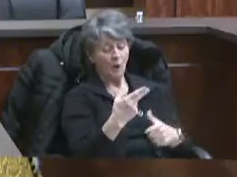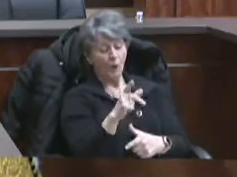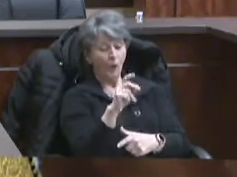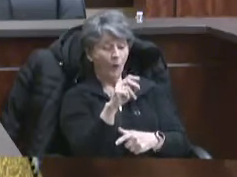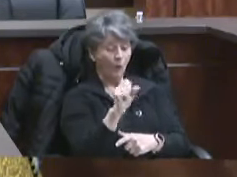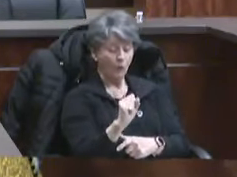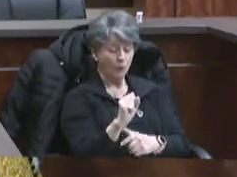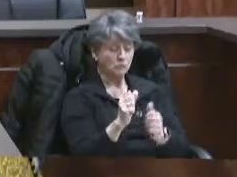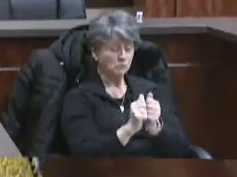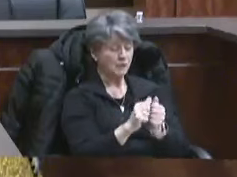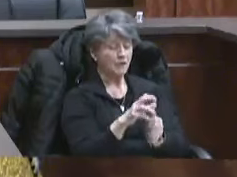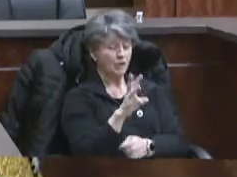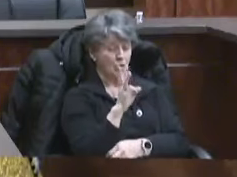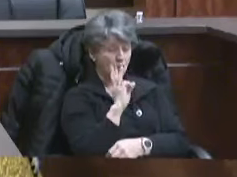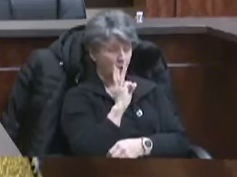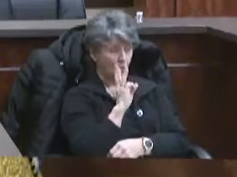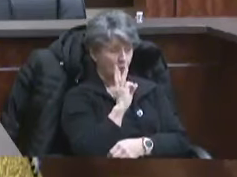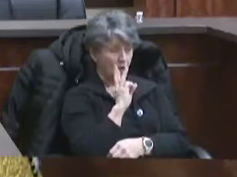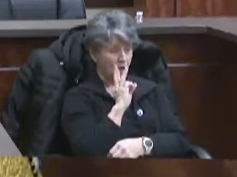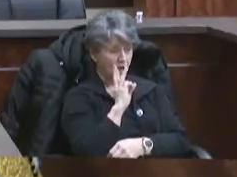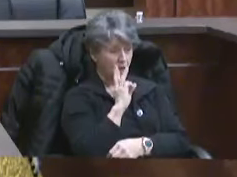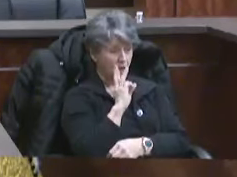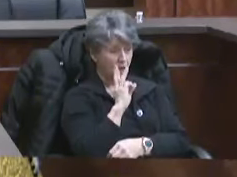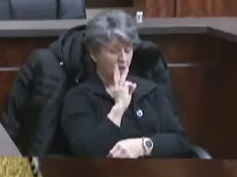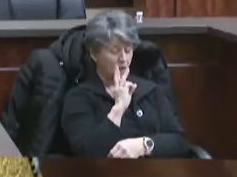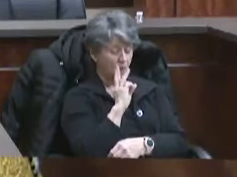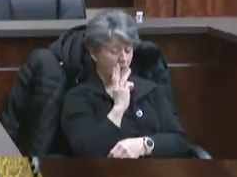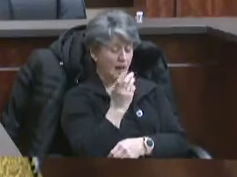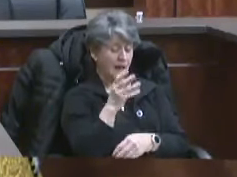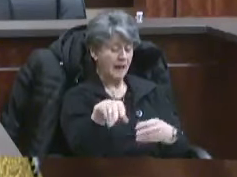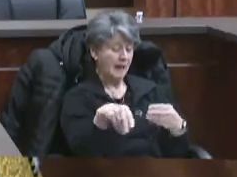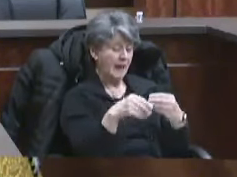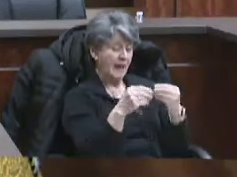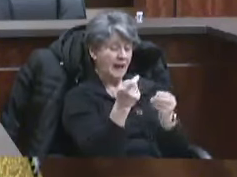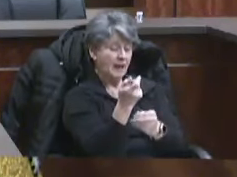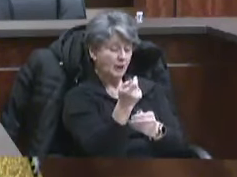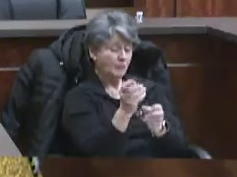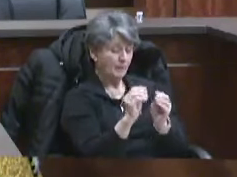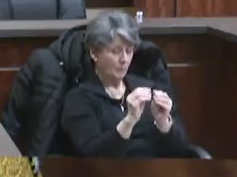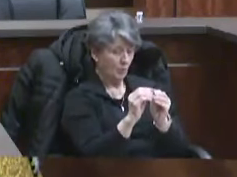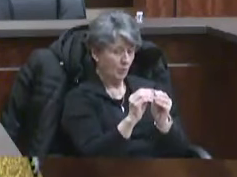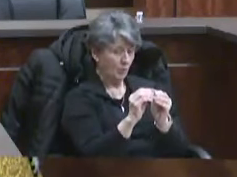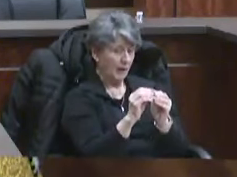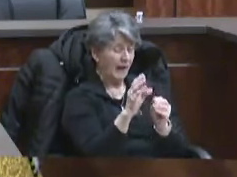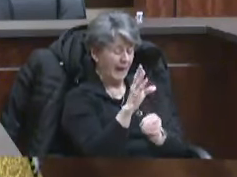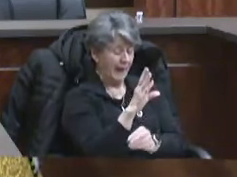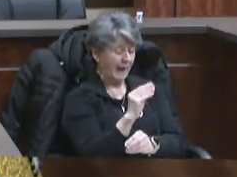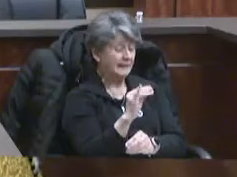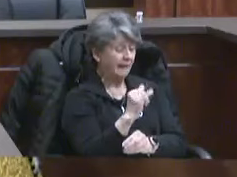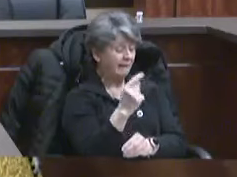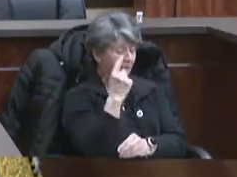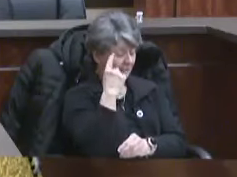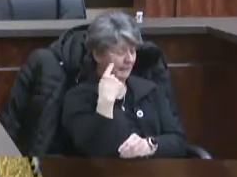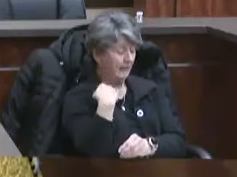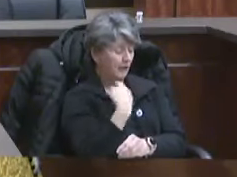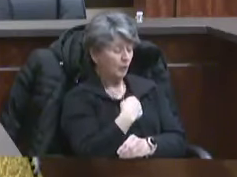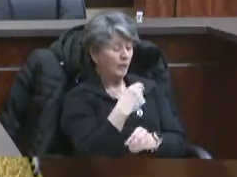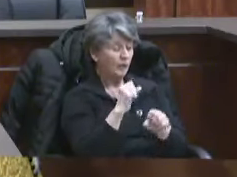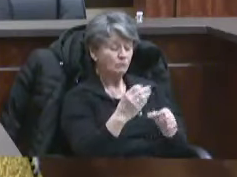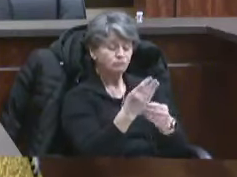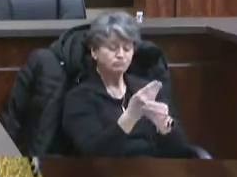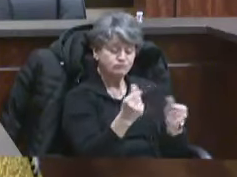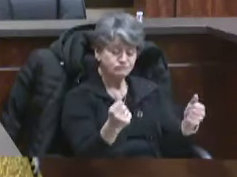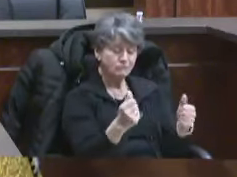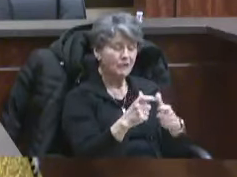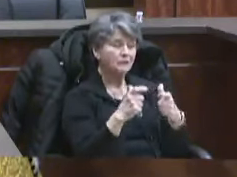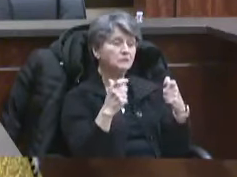the water, put a little bit extra in there. I think we could take a lot of issues,